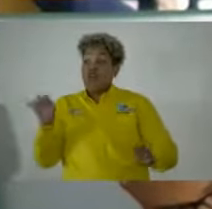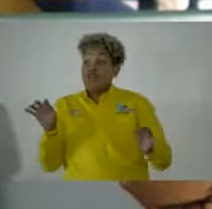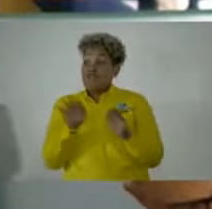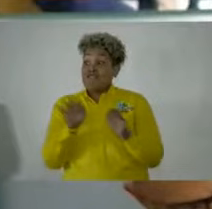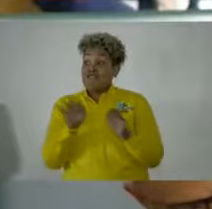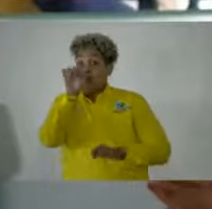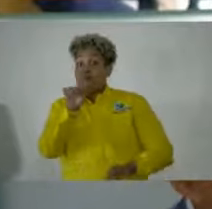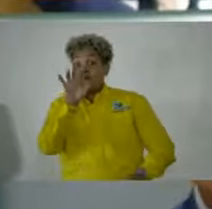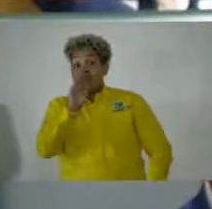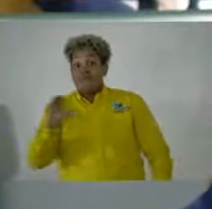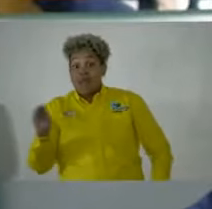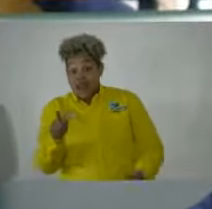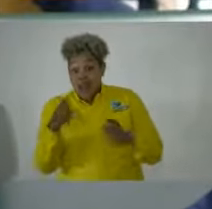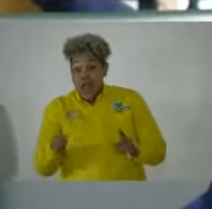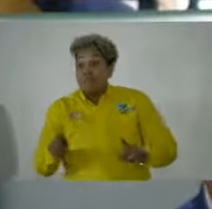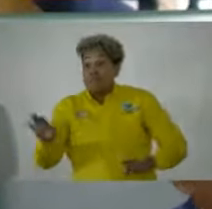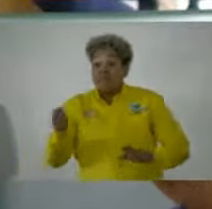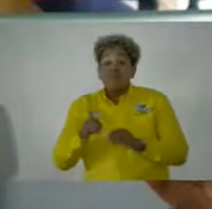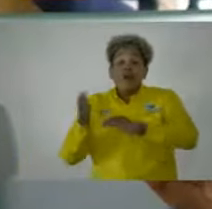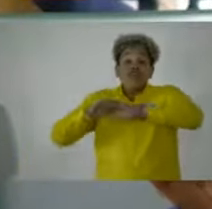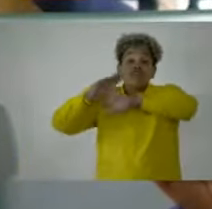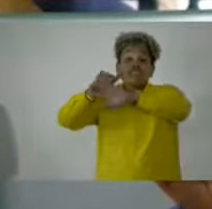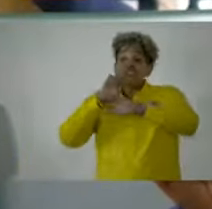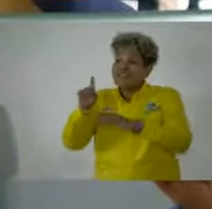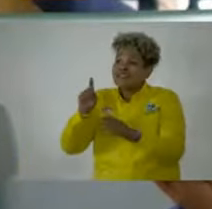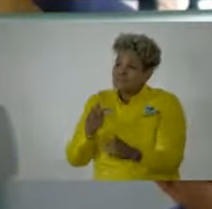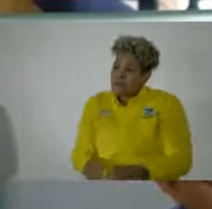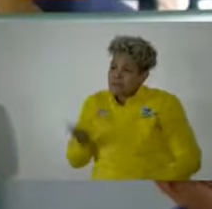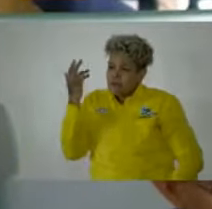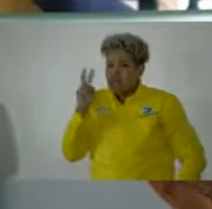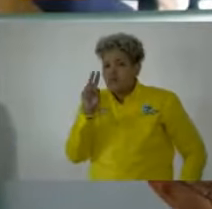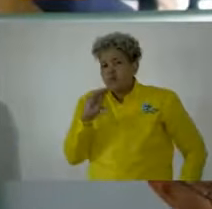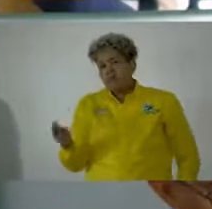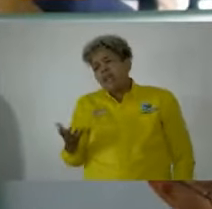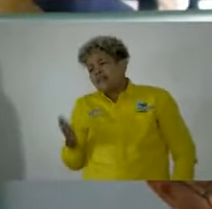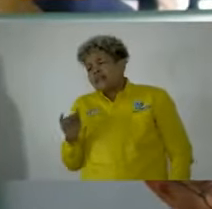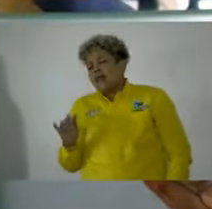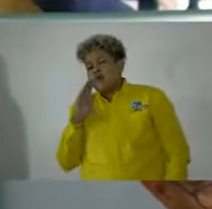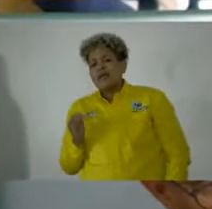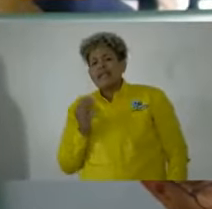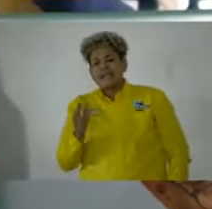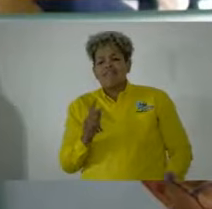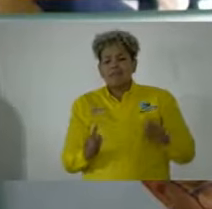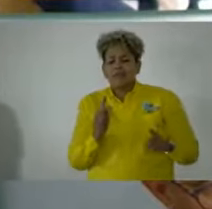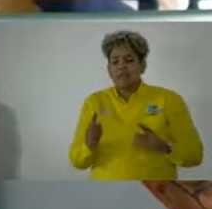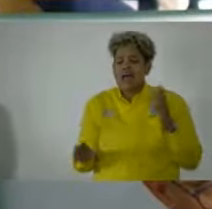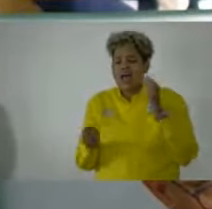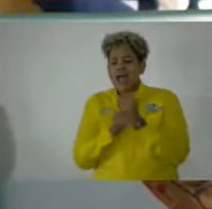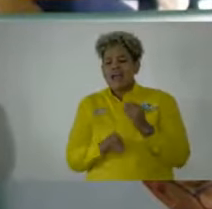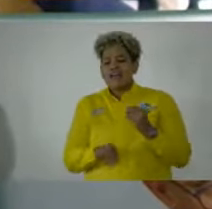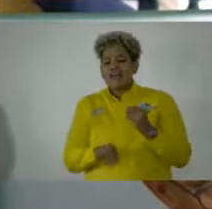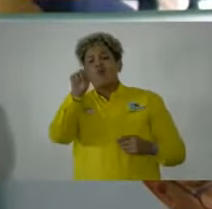of the 1.5, even increased the threshold to 2 million, that would give persons an additional